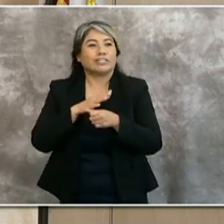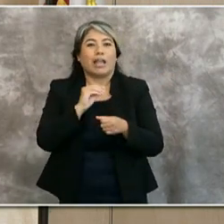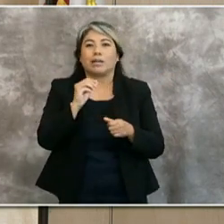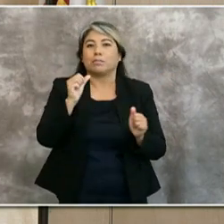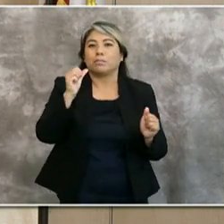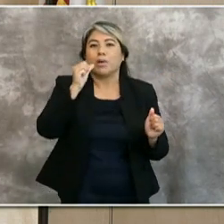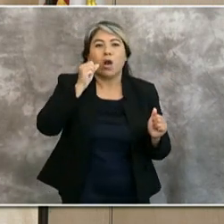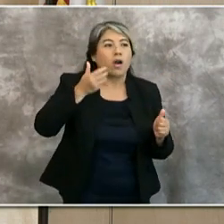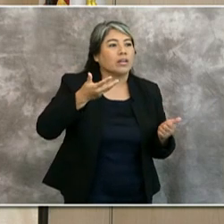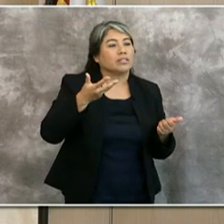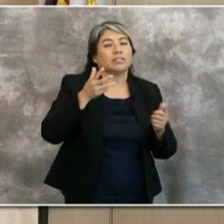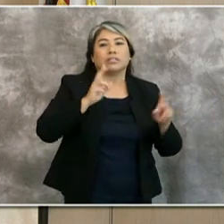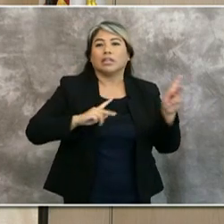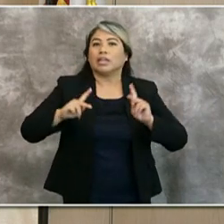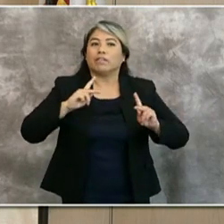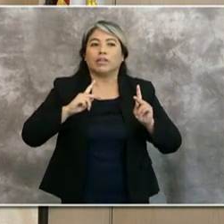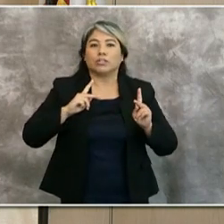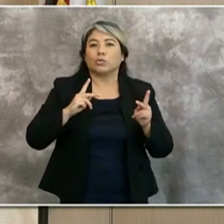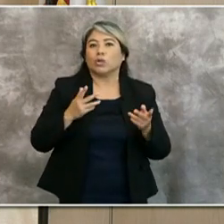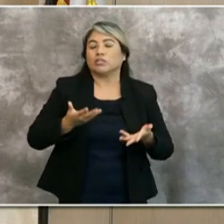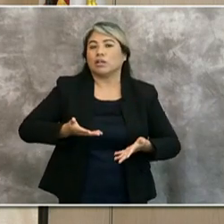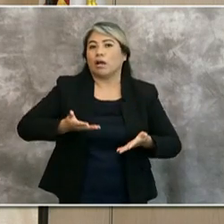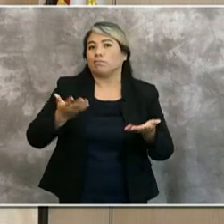bars where individuals